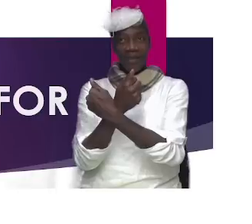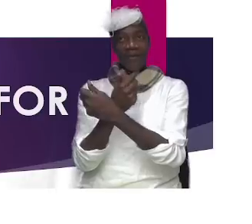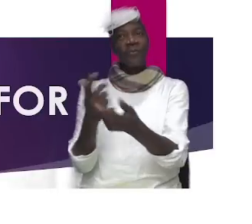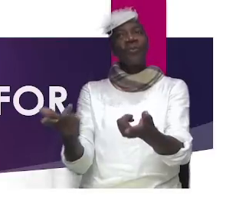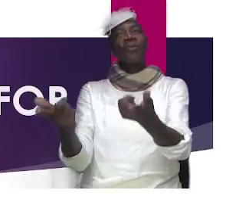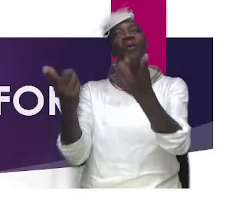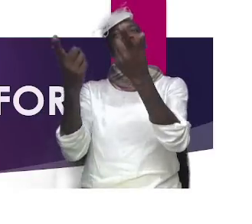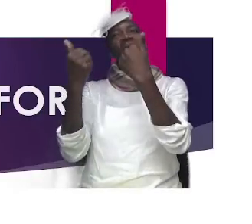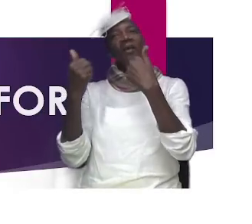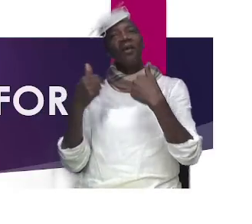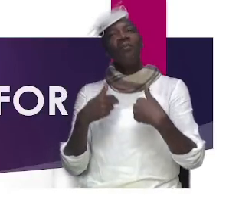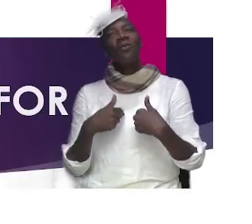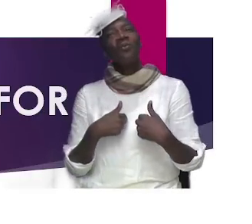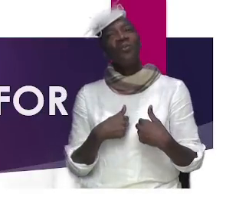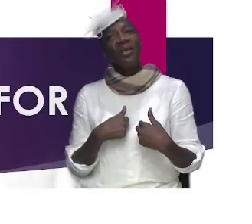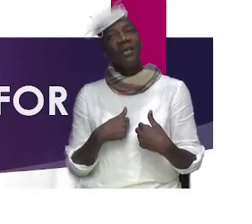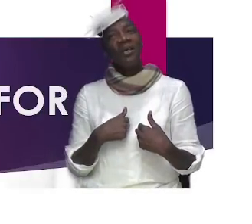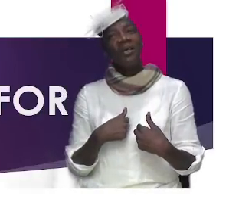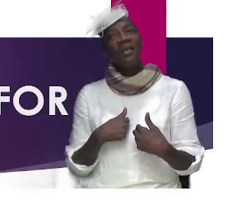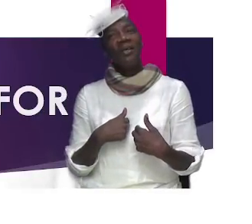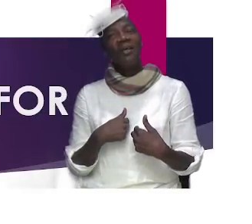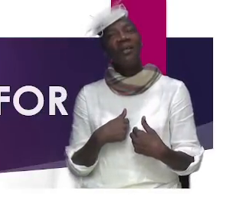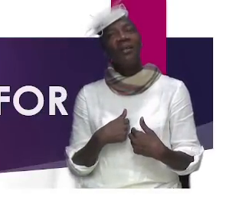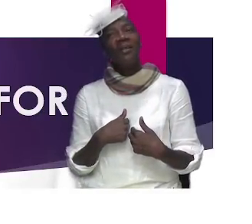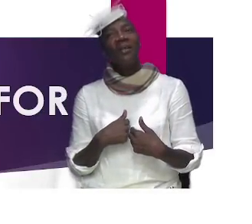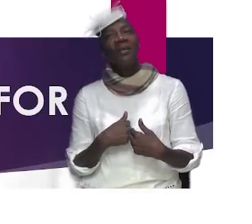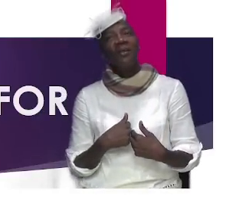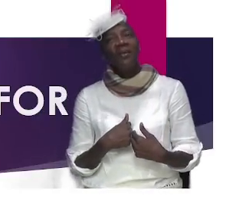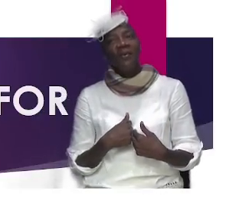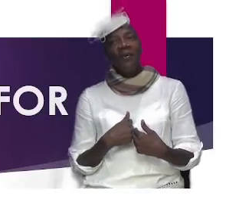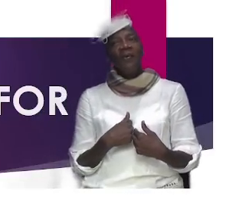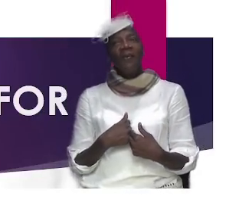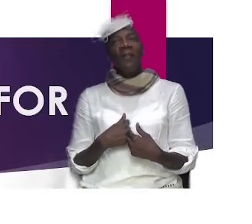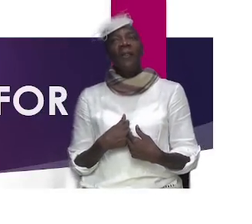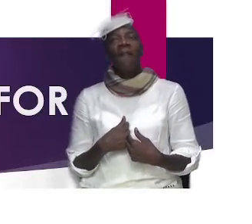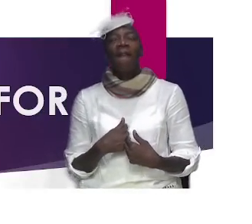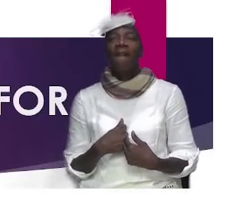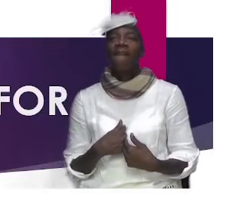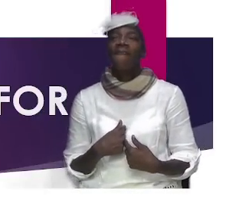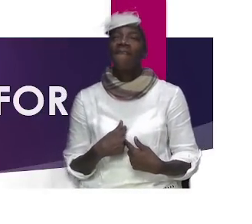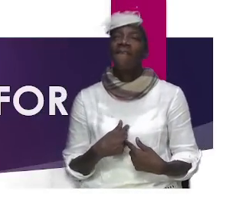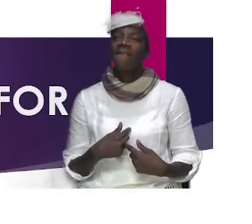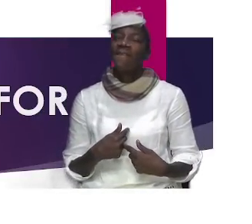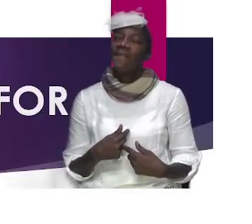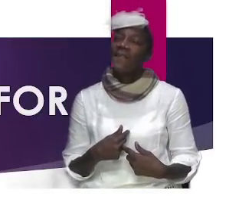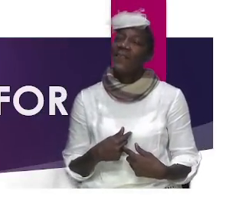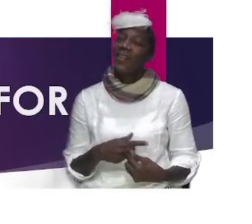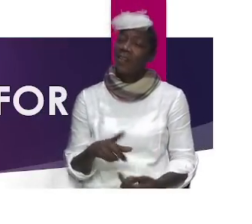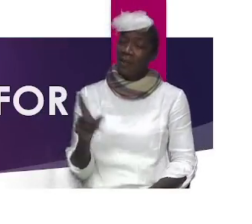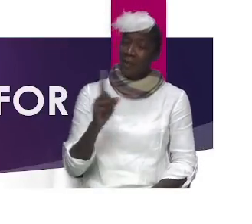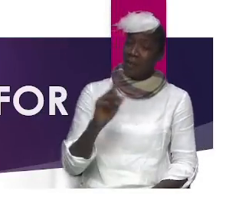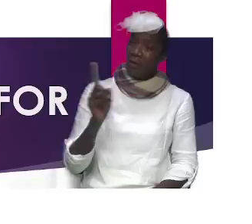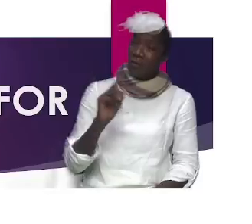came unto me. And of course, the other part of this was when the folks then asked him, When did we see you hungry and fed you?